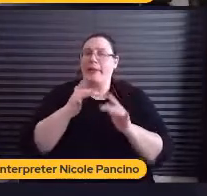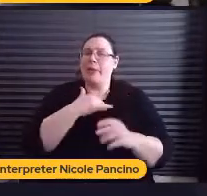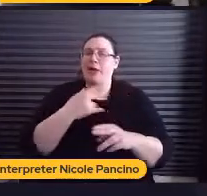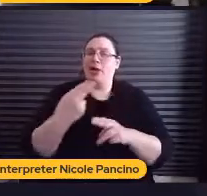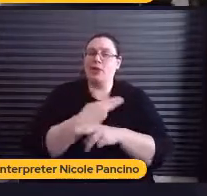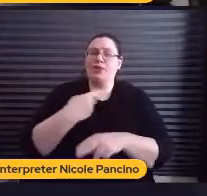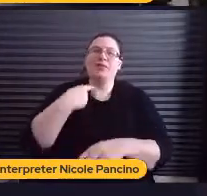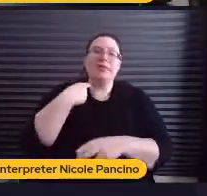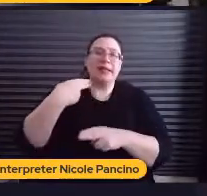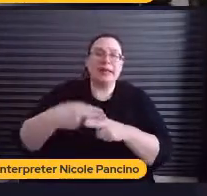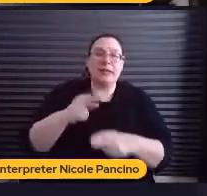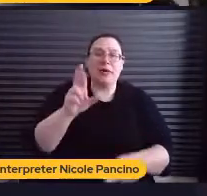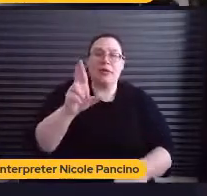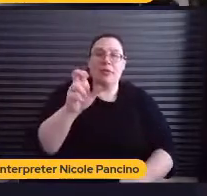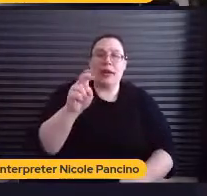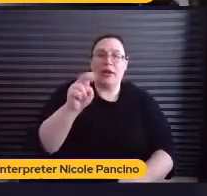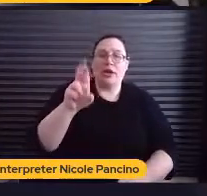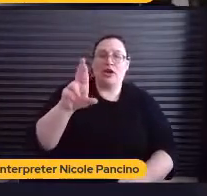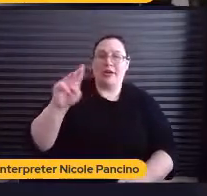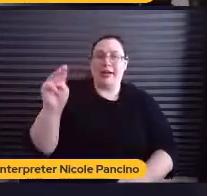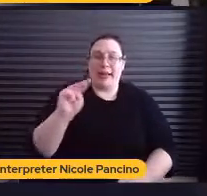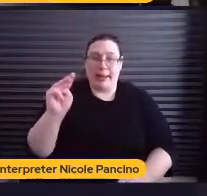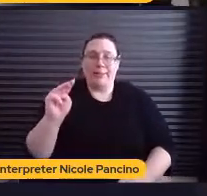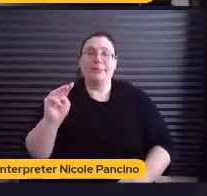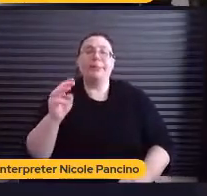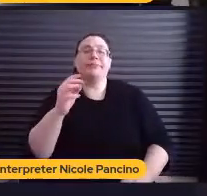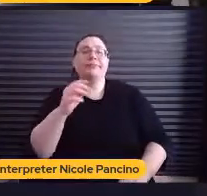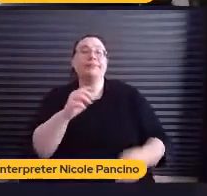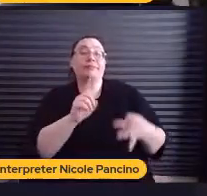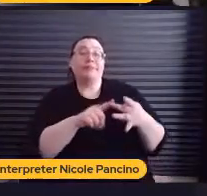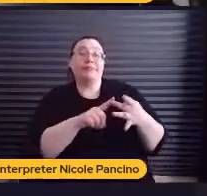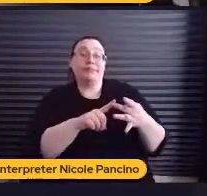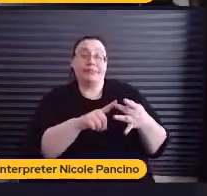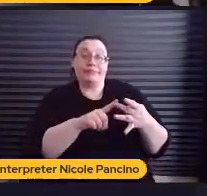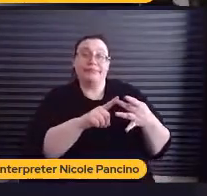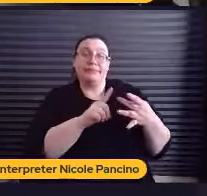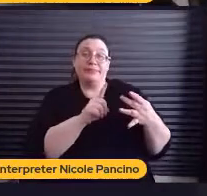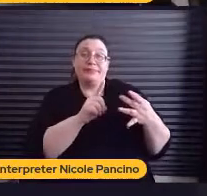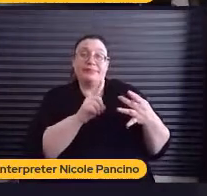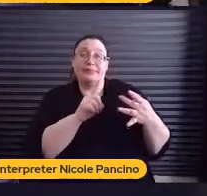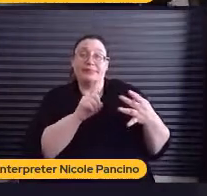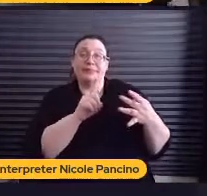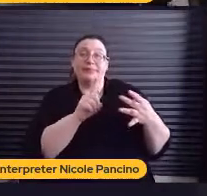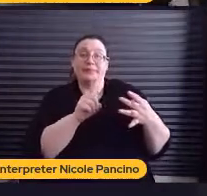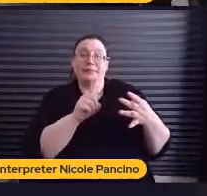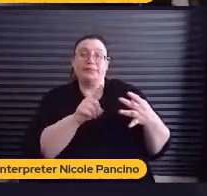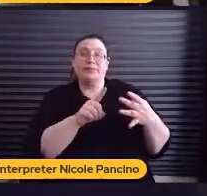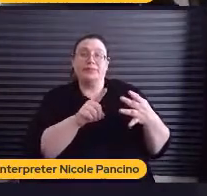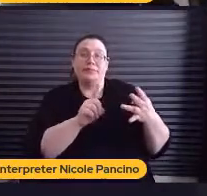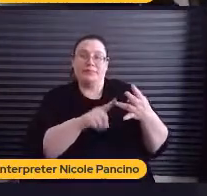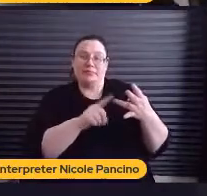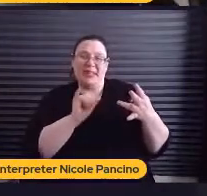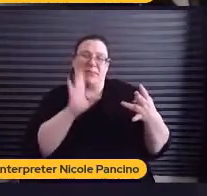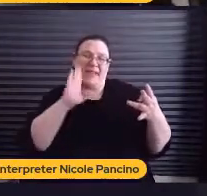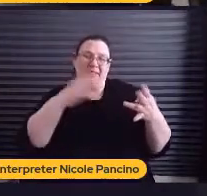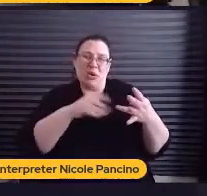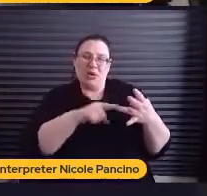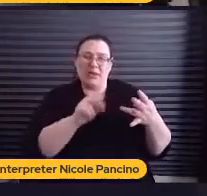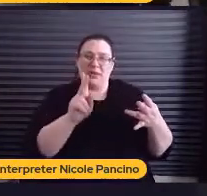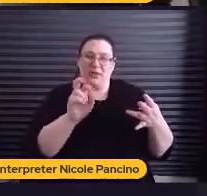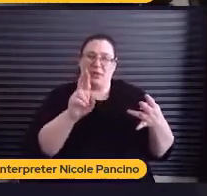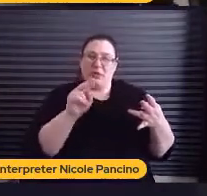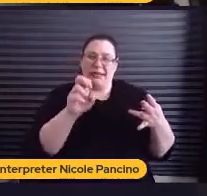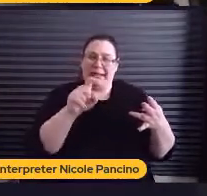M most of the time. I'm a freelance DevOps engineer, mainly focusing on Kubernetes and cloud infrastructure. Right now,